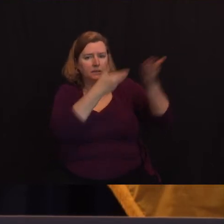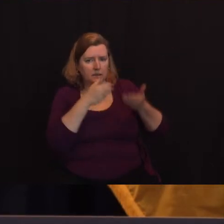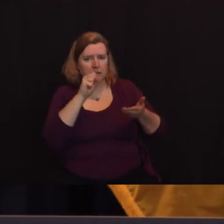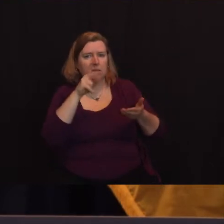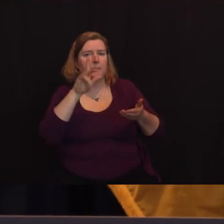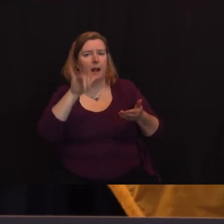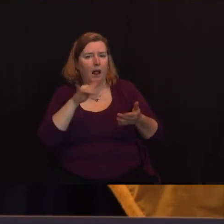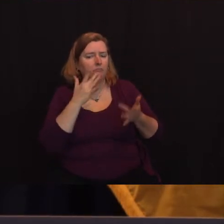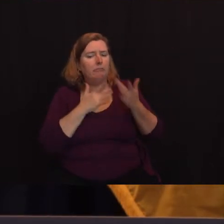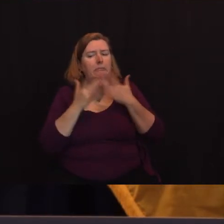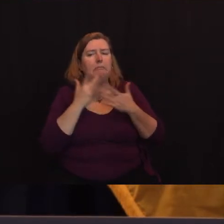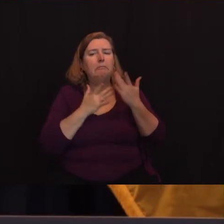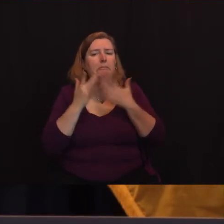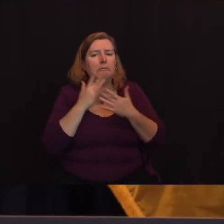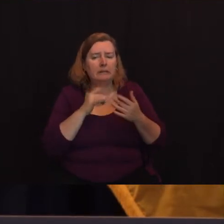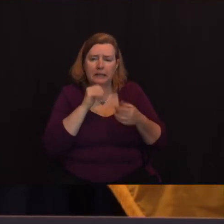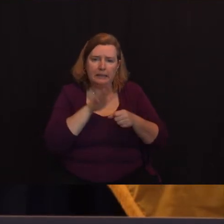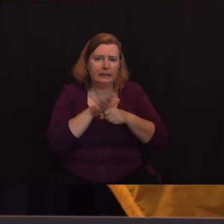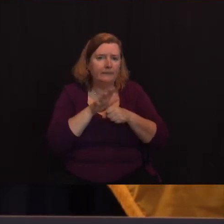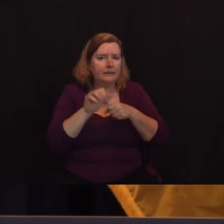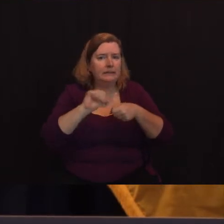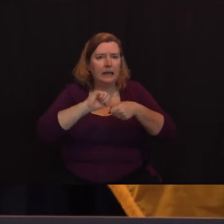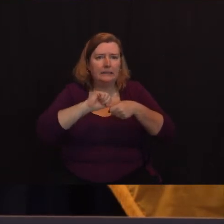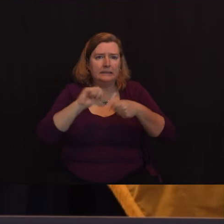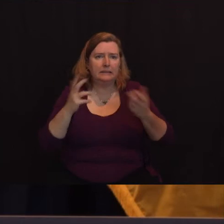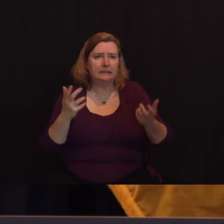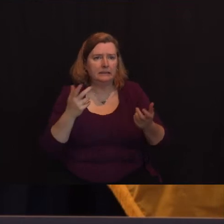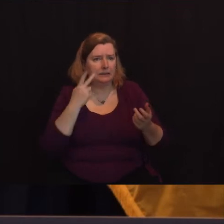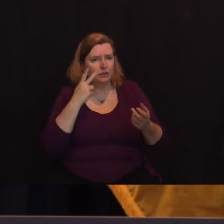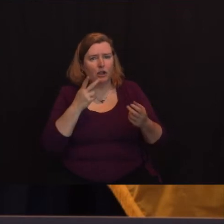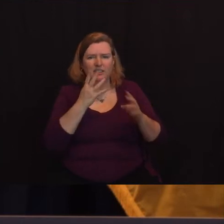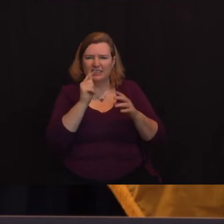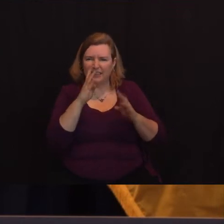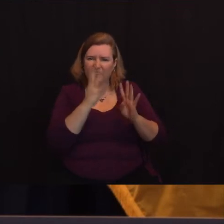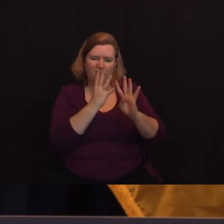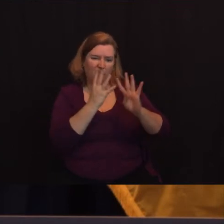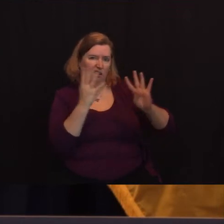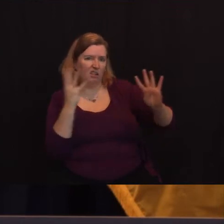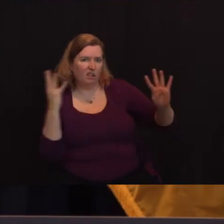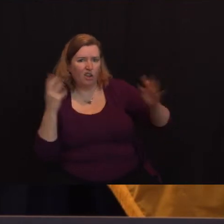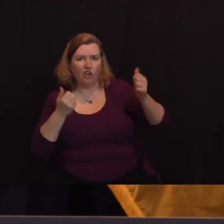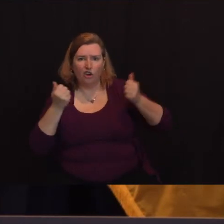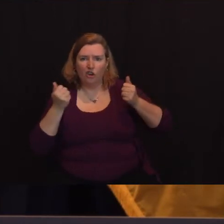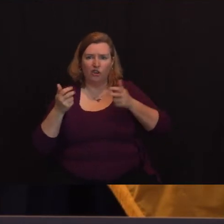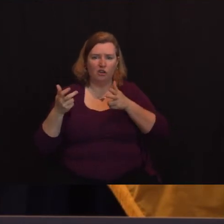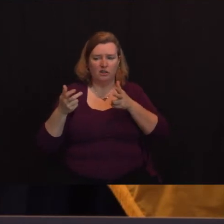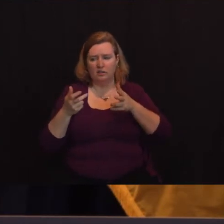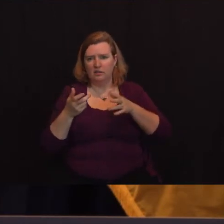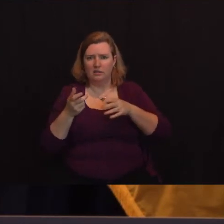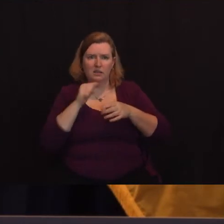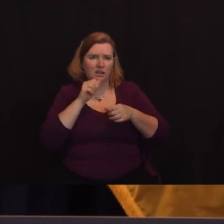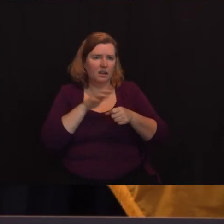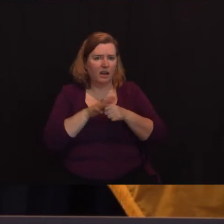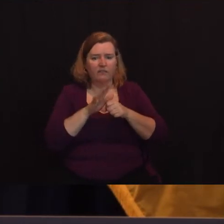states, and the long lines you see are because of a supply issue. We, and I'm knocking on wood